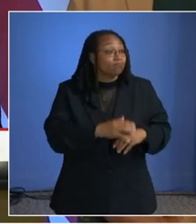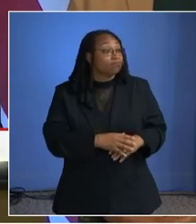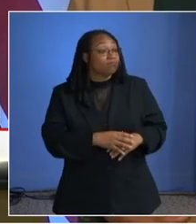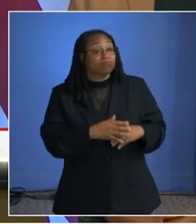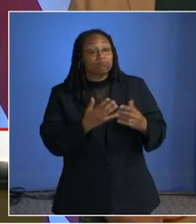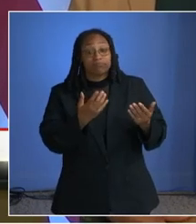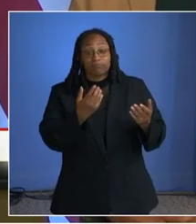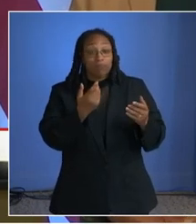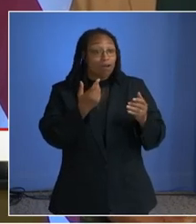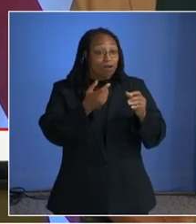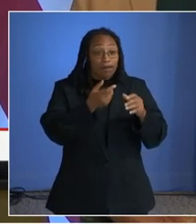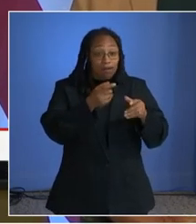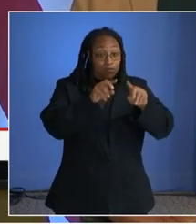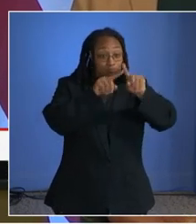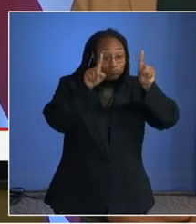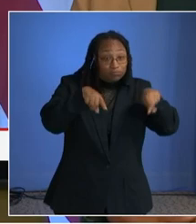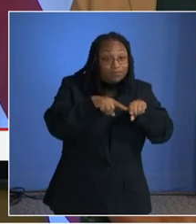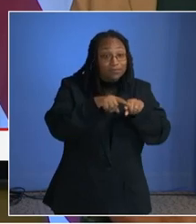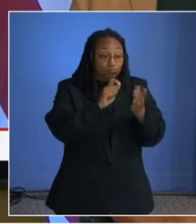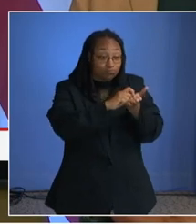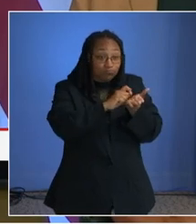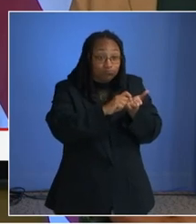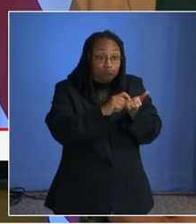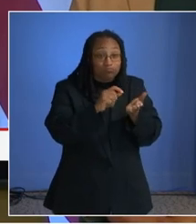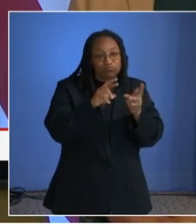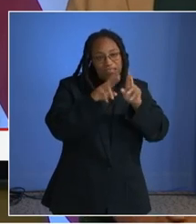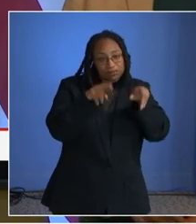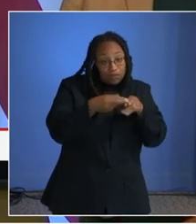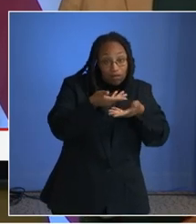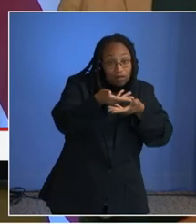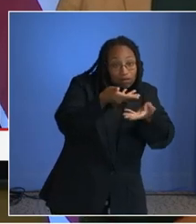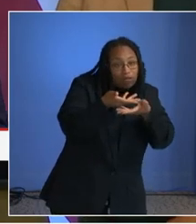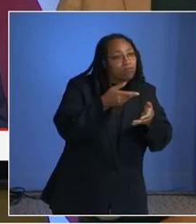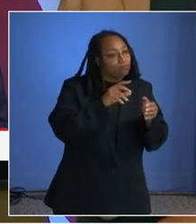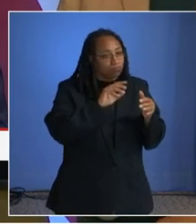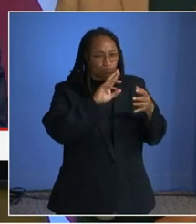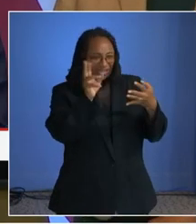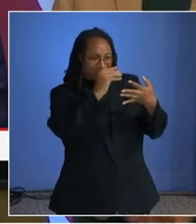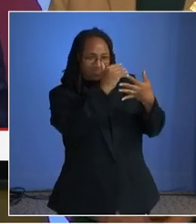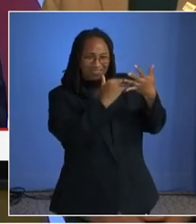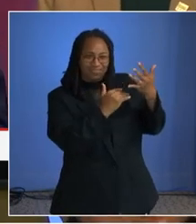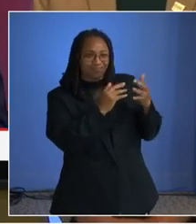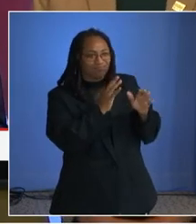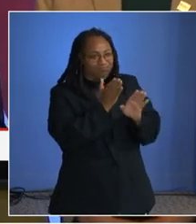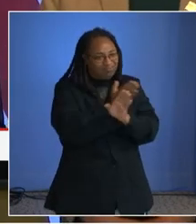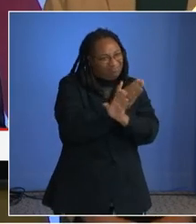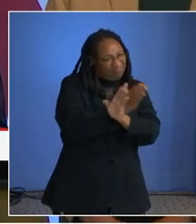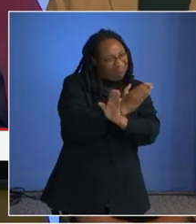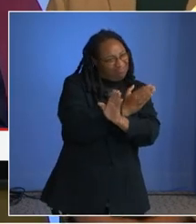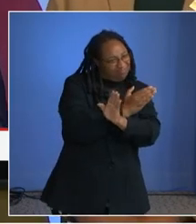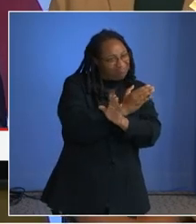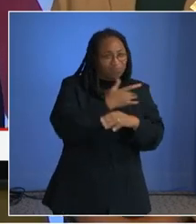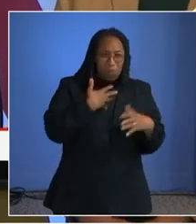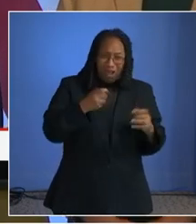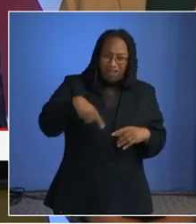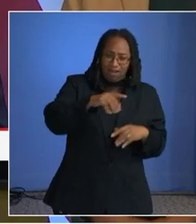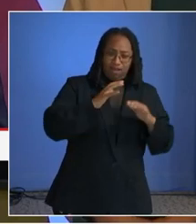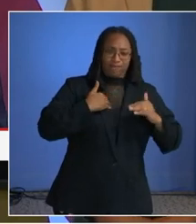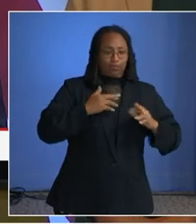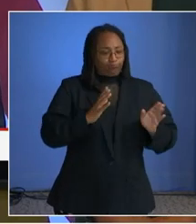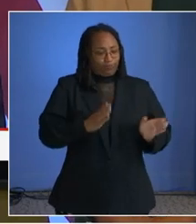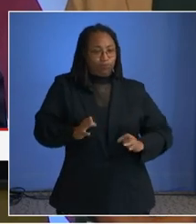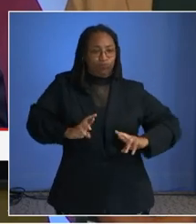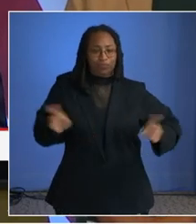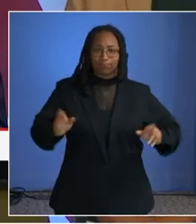have engaging conversations when you interview with persons at these events. And so for our residents, we encourage you to